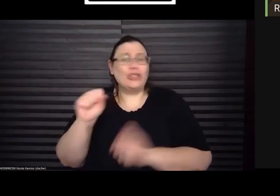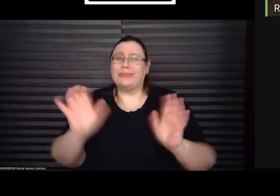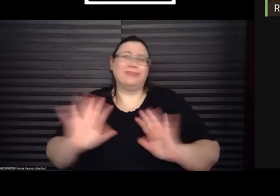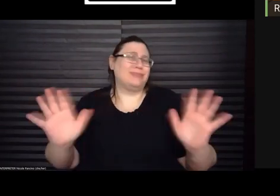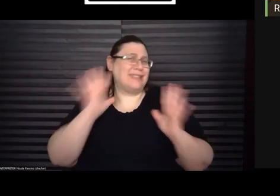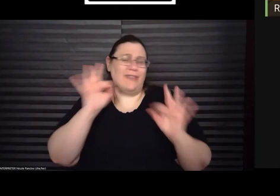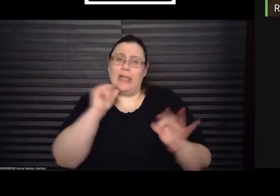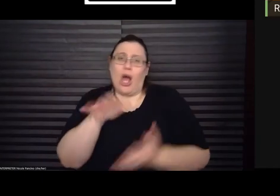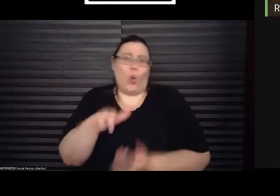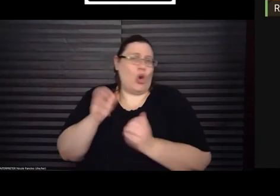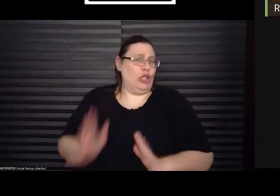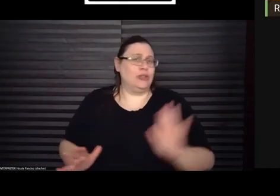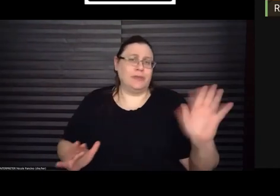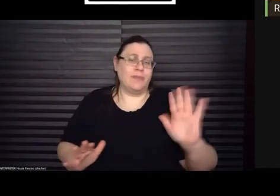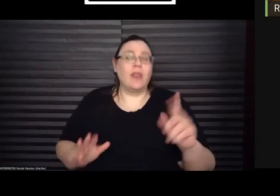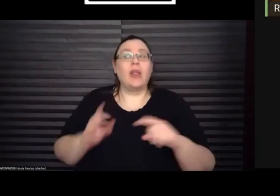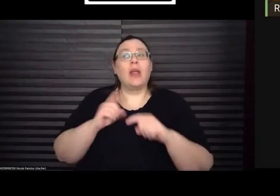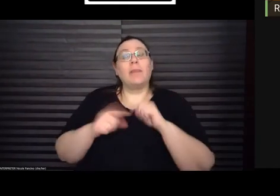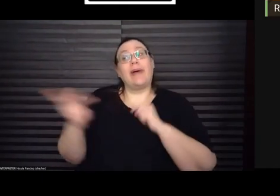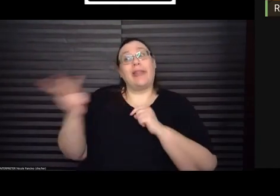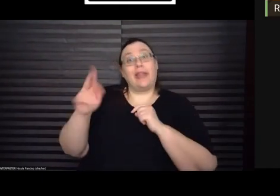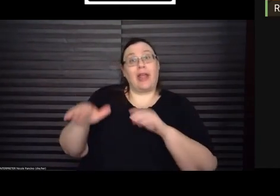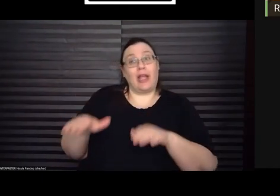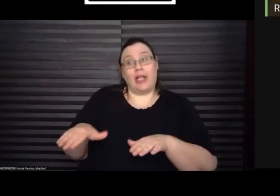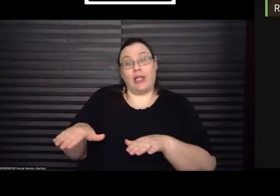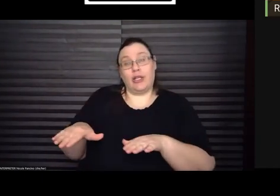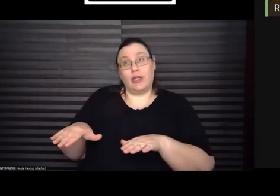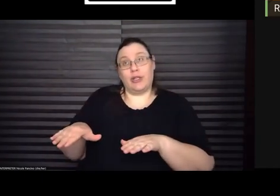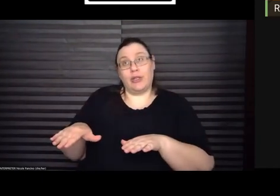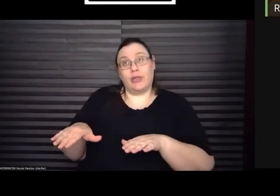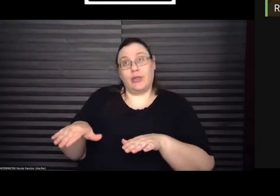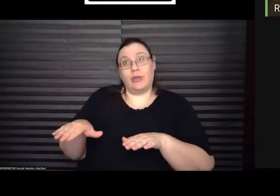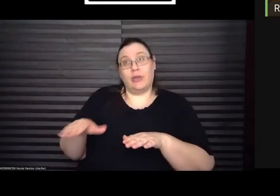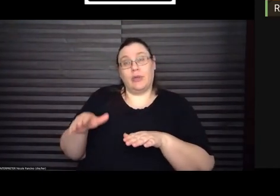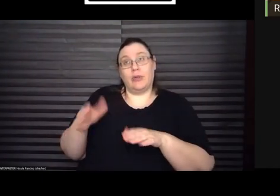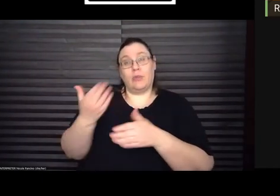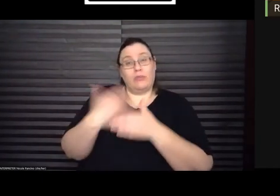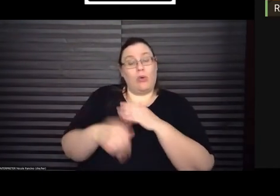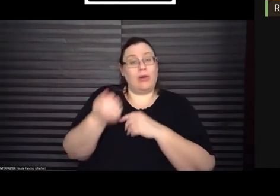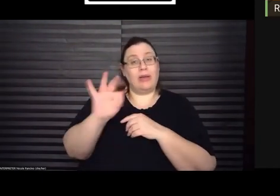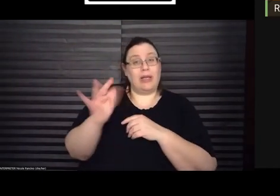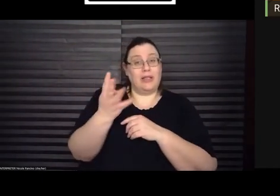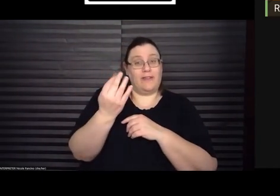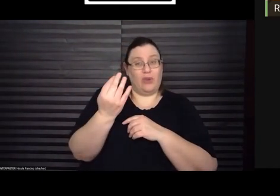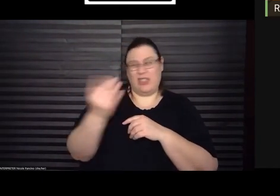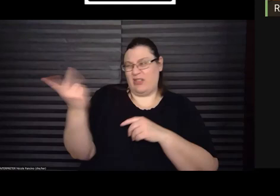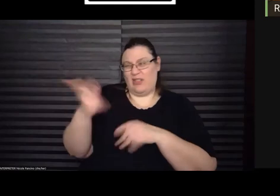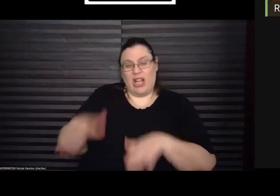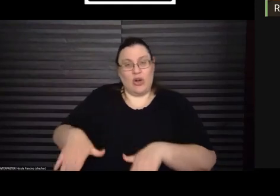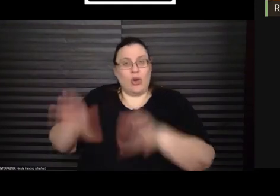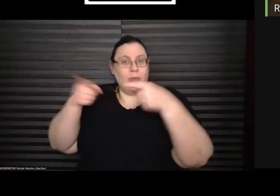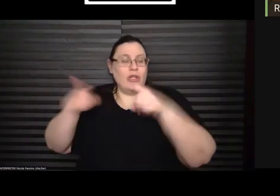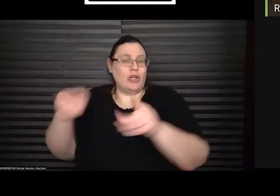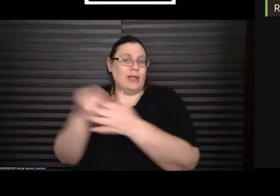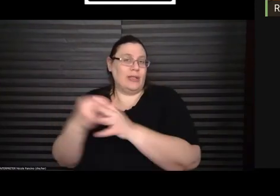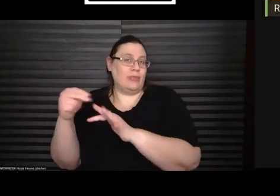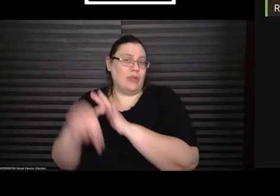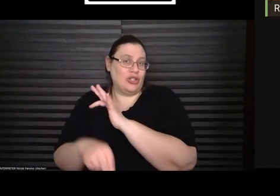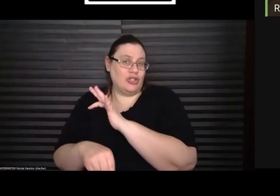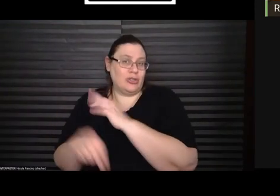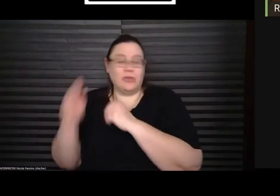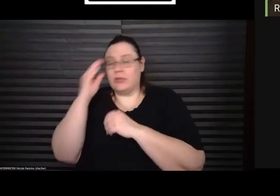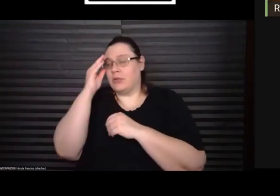by any means, but they grew up, you know, they were born in 1914. They grew up during the